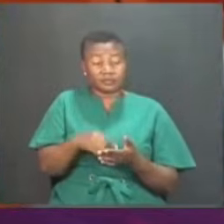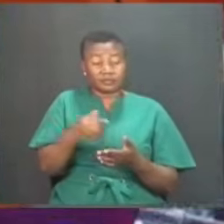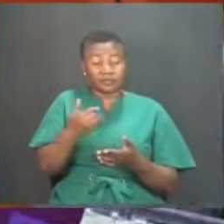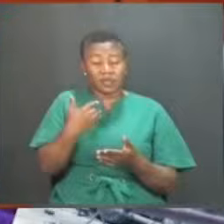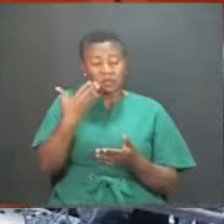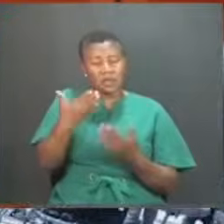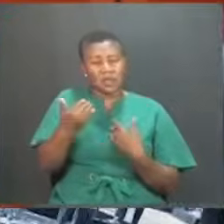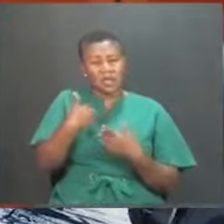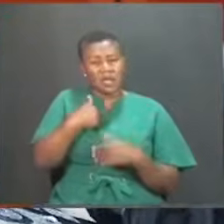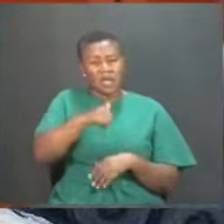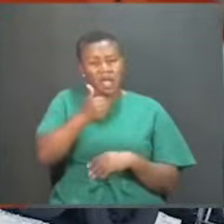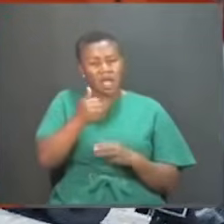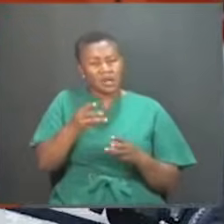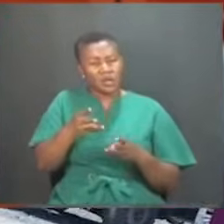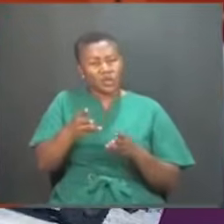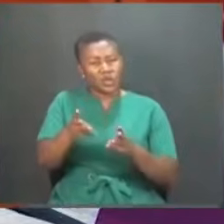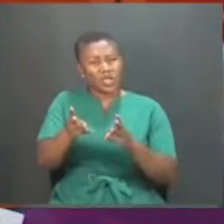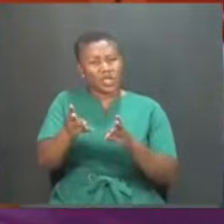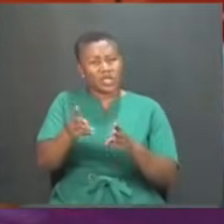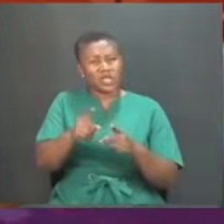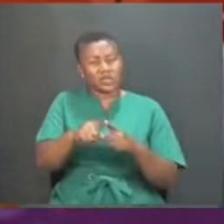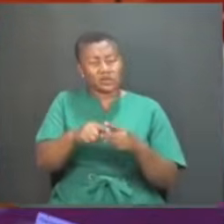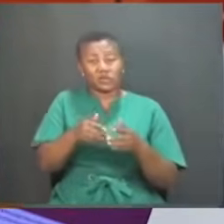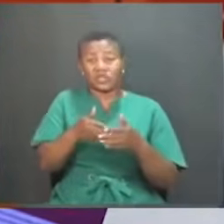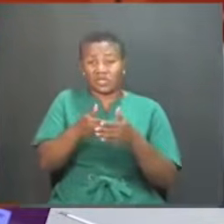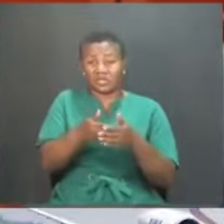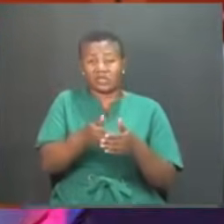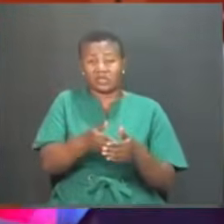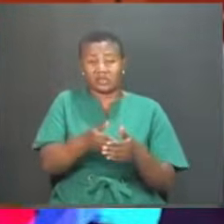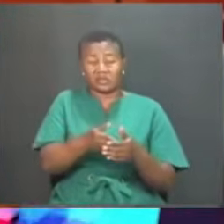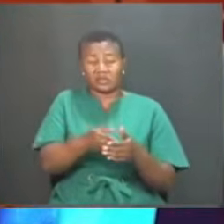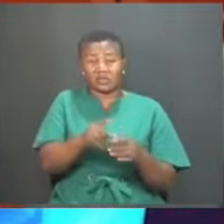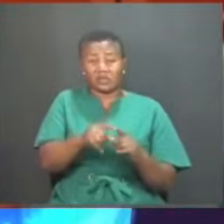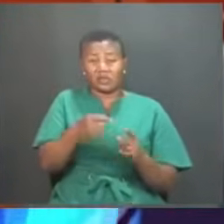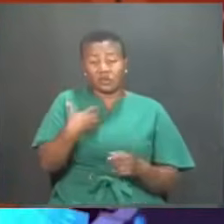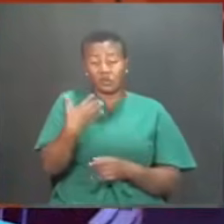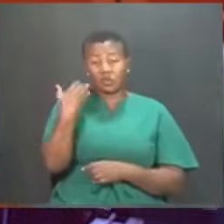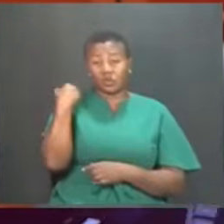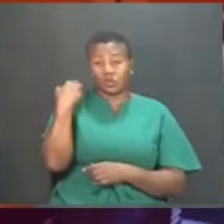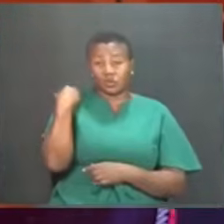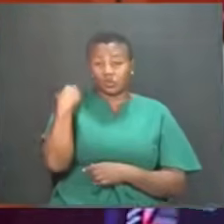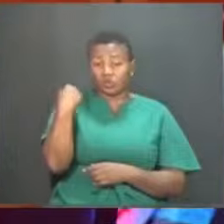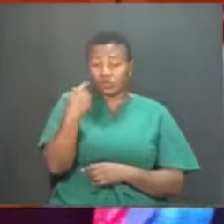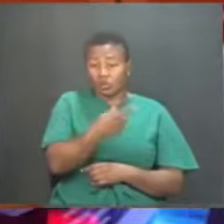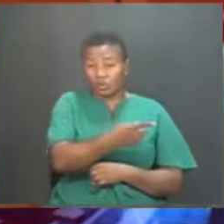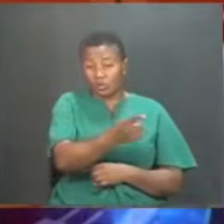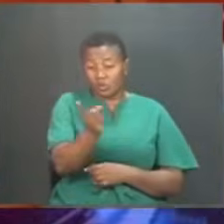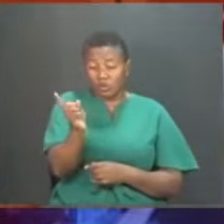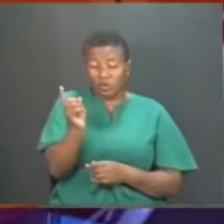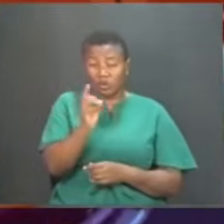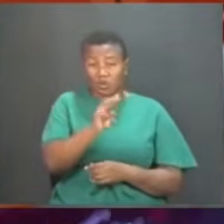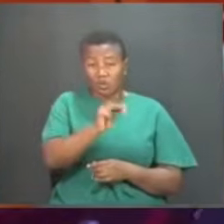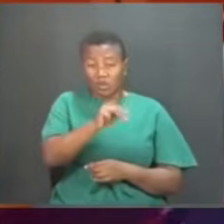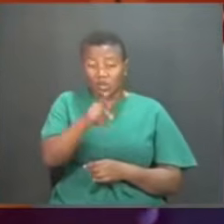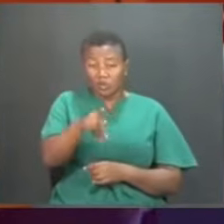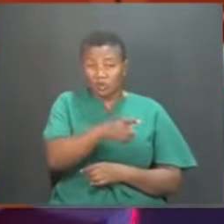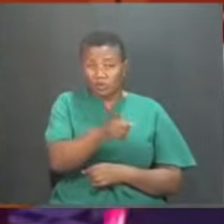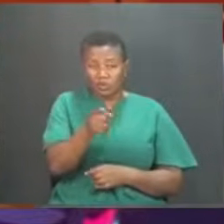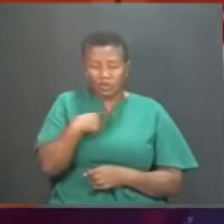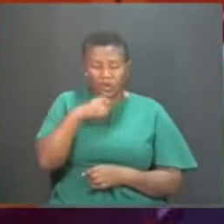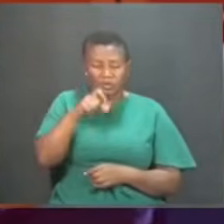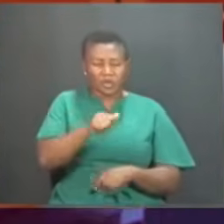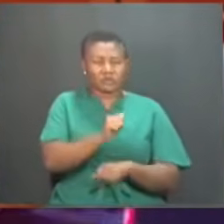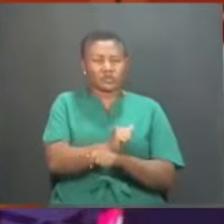views and alternative positions to that matter. But I wanted to draw the attention of the House to the fact that we need to work